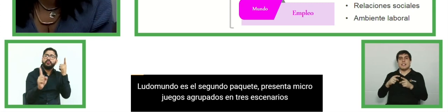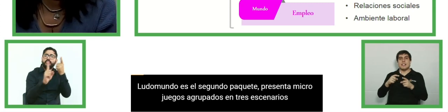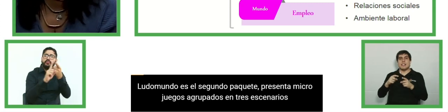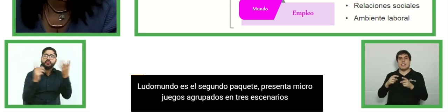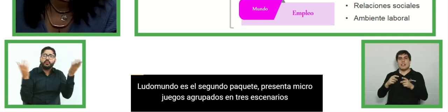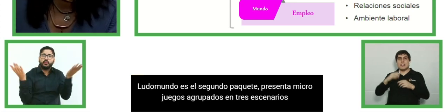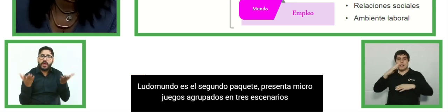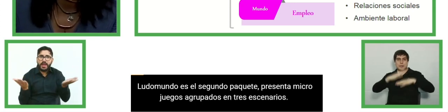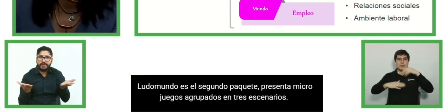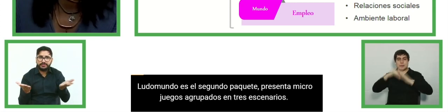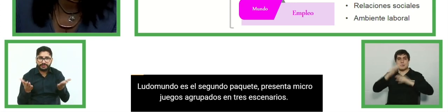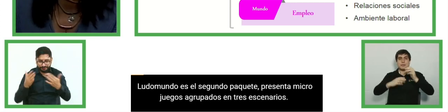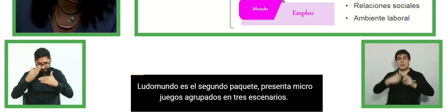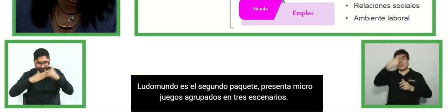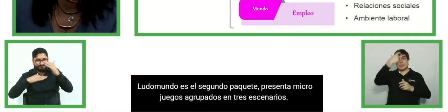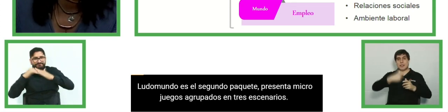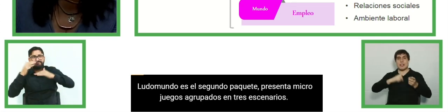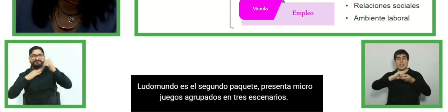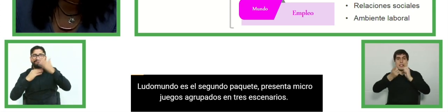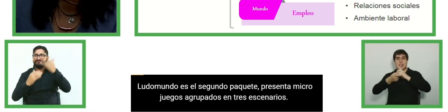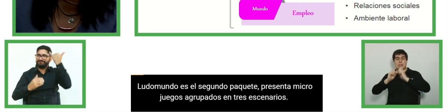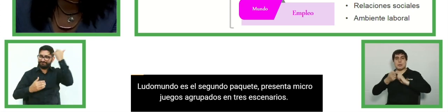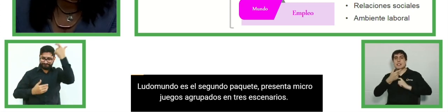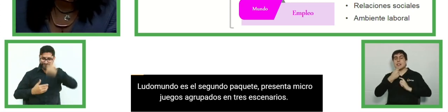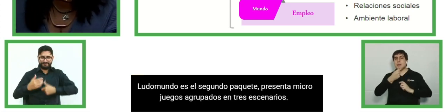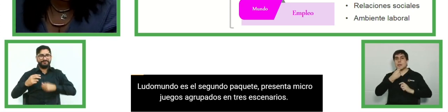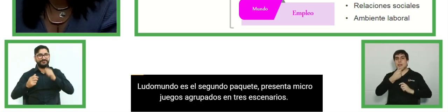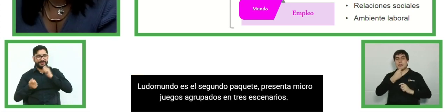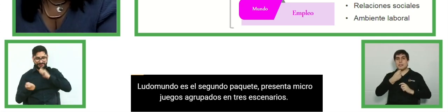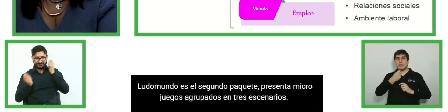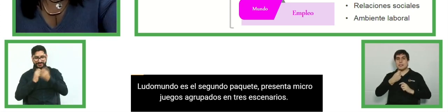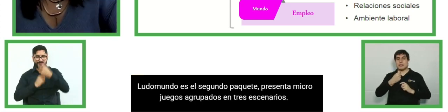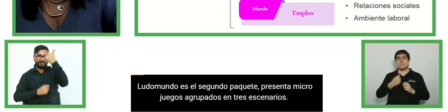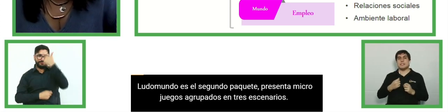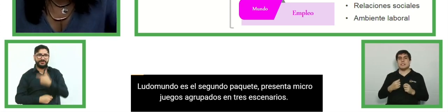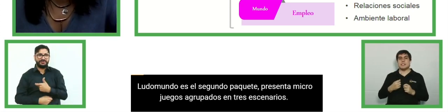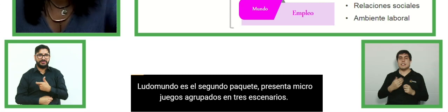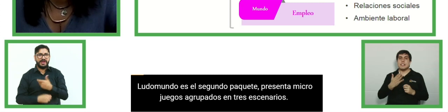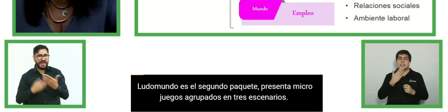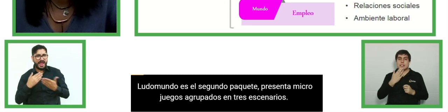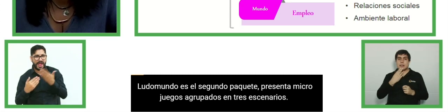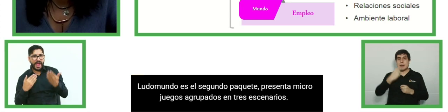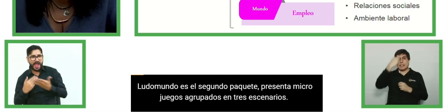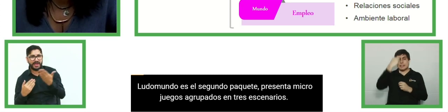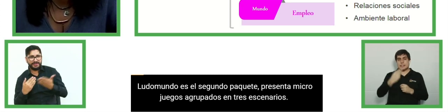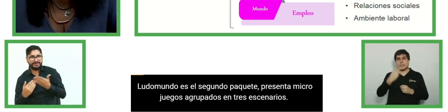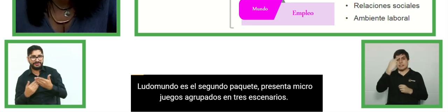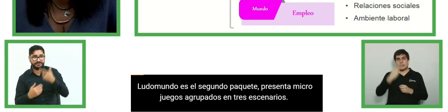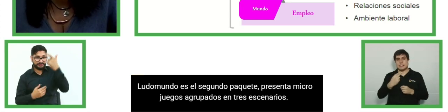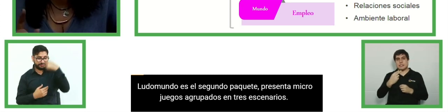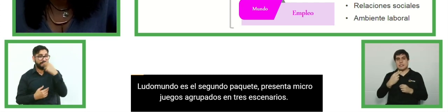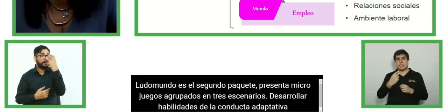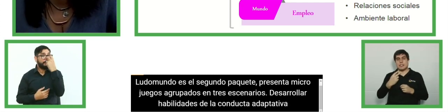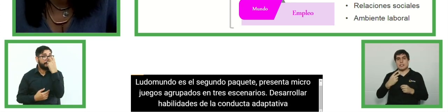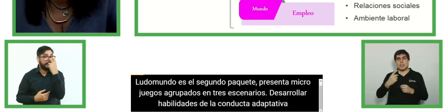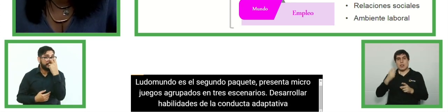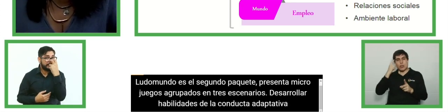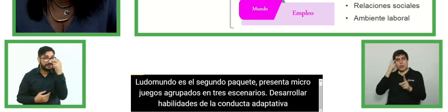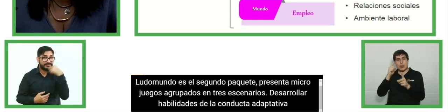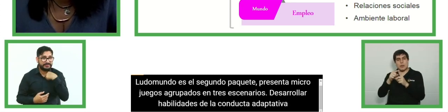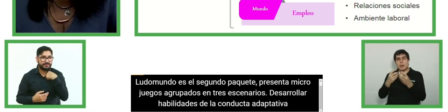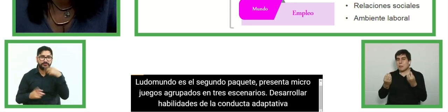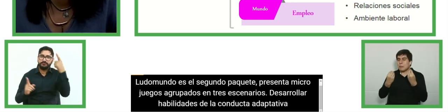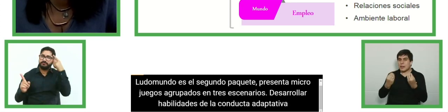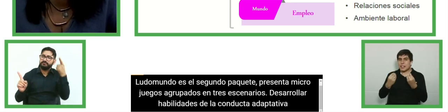in adaptive behavior, reinforces effort and intervention in order to